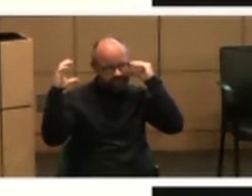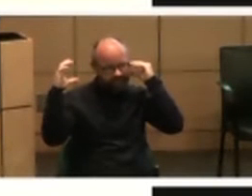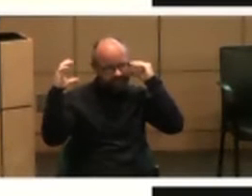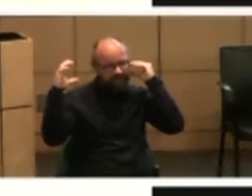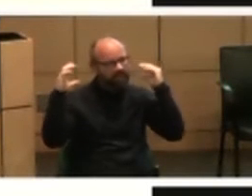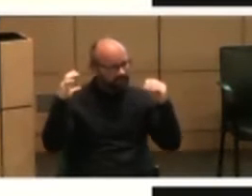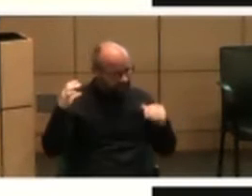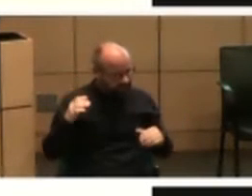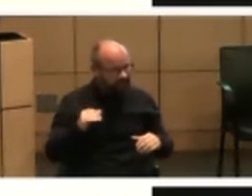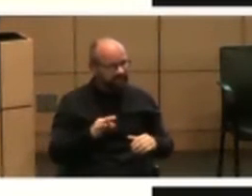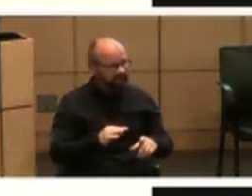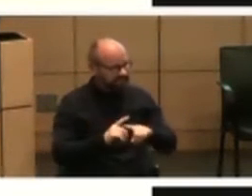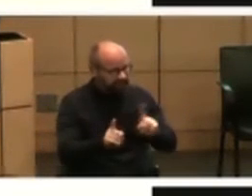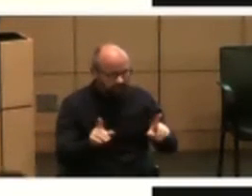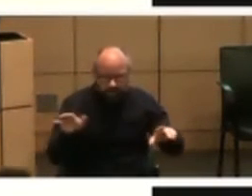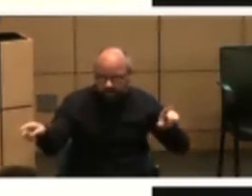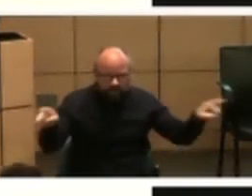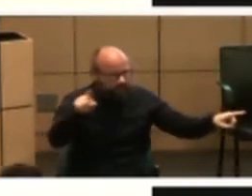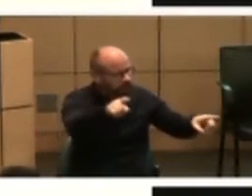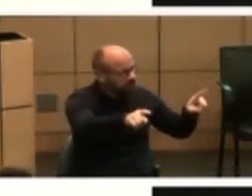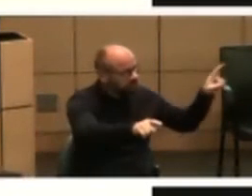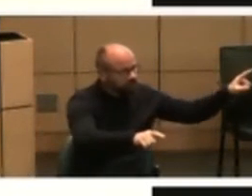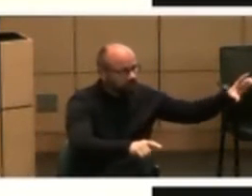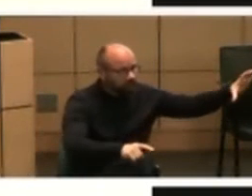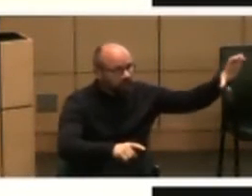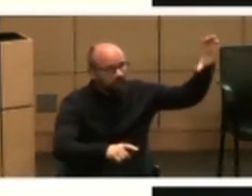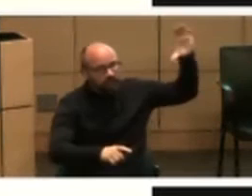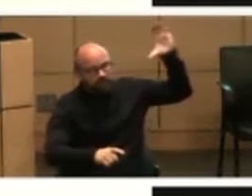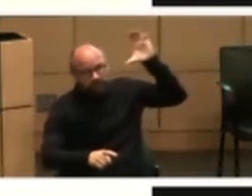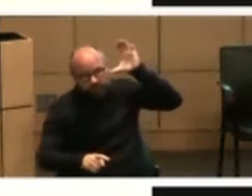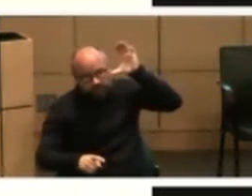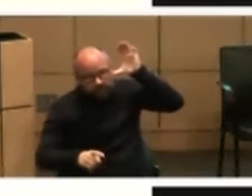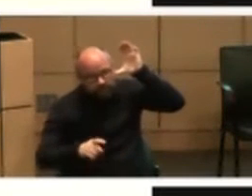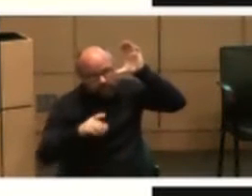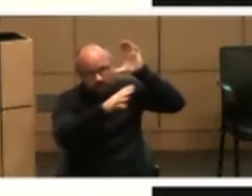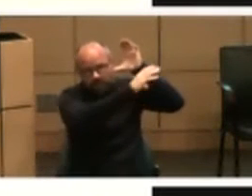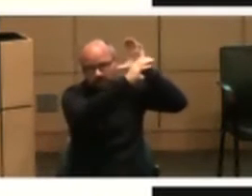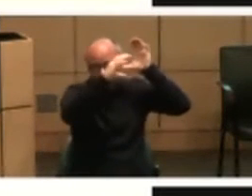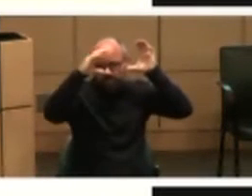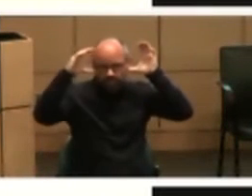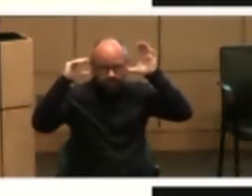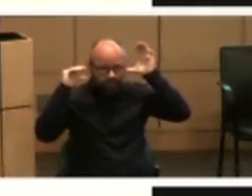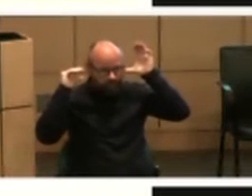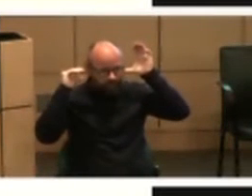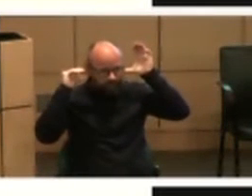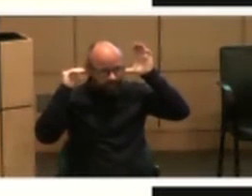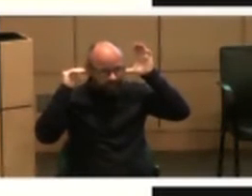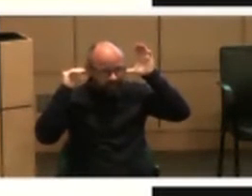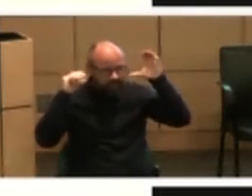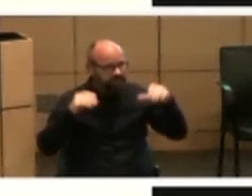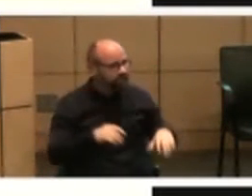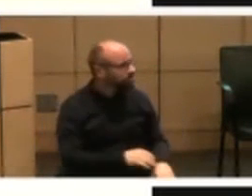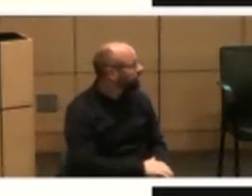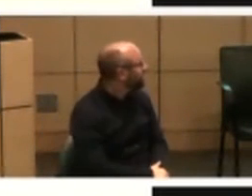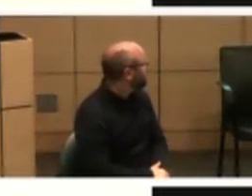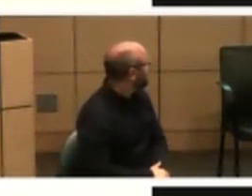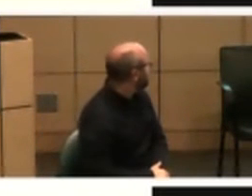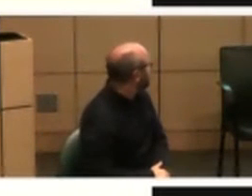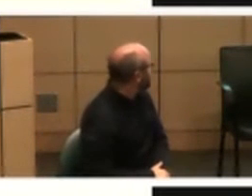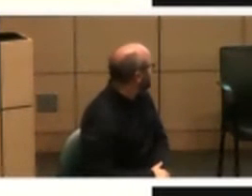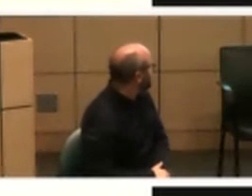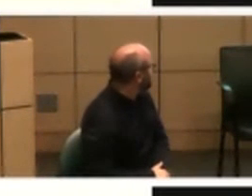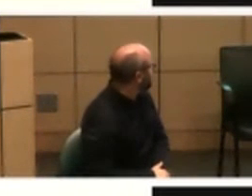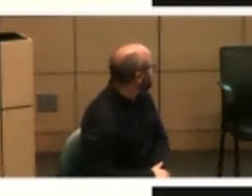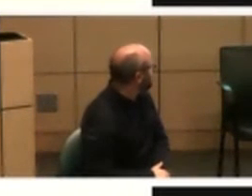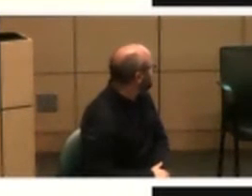different locations in space. And so the example I've shown here is you have a target talker from here, and then you have the teacher